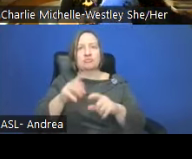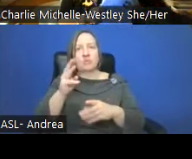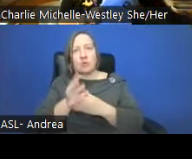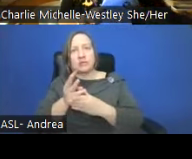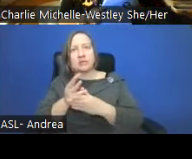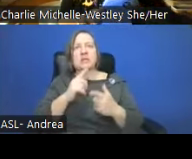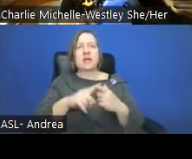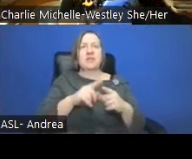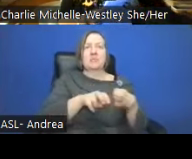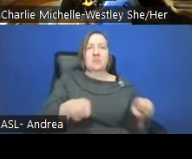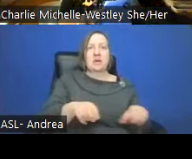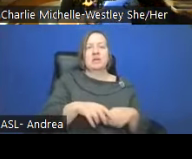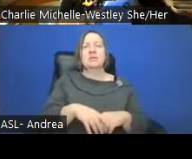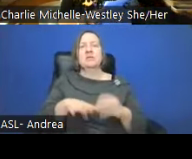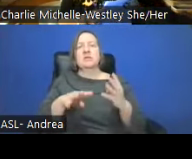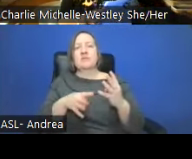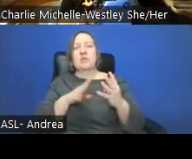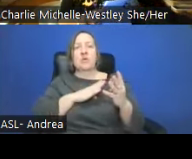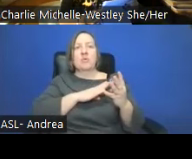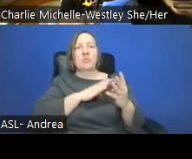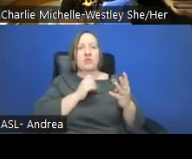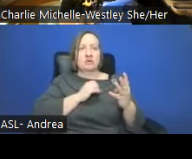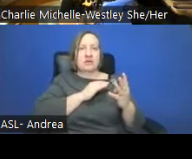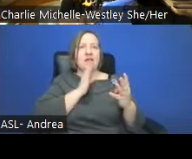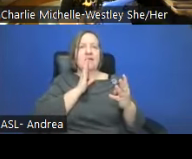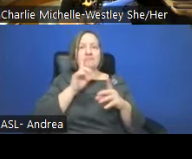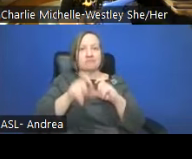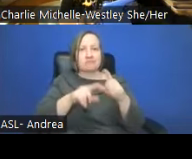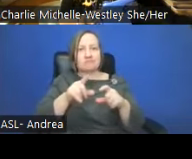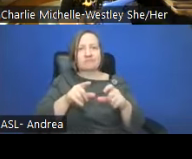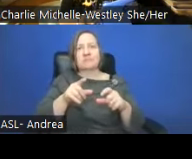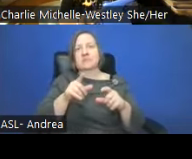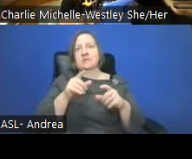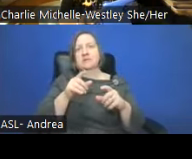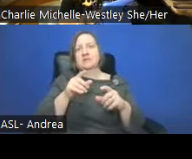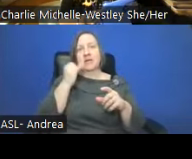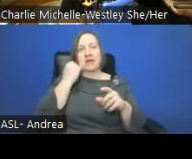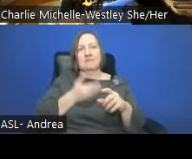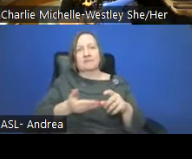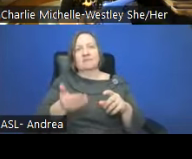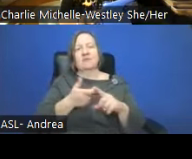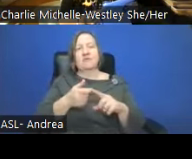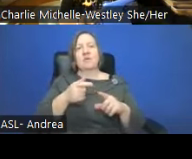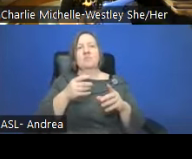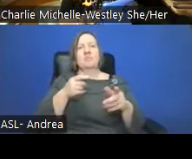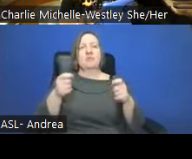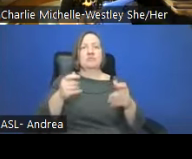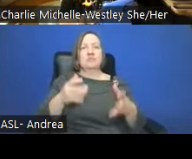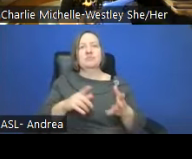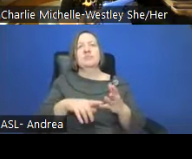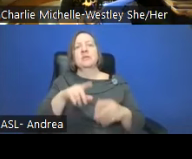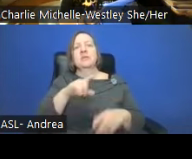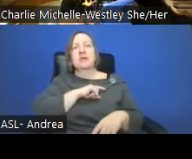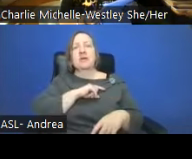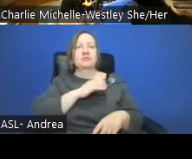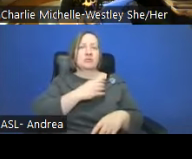the invitation of the presiding individual. 5, the officer or complainant can request specific items about which the panel may ask more questions.